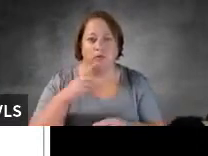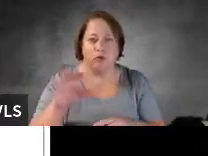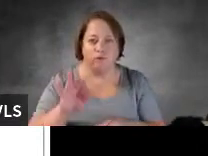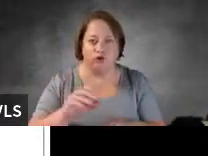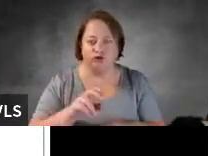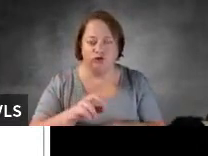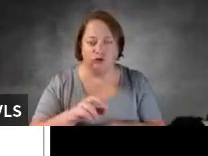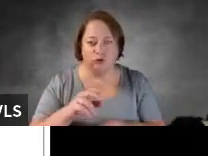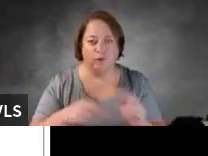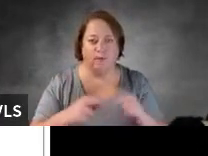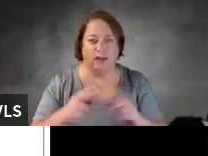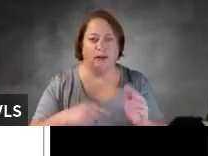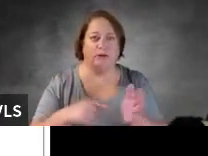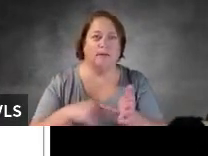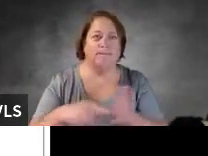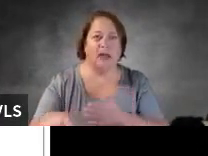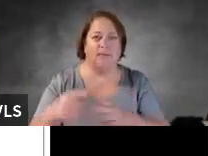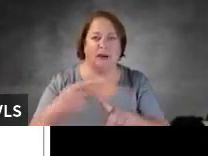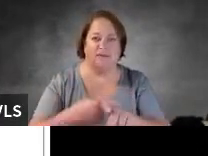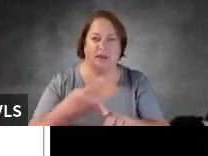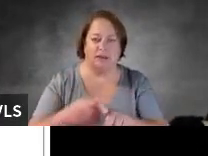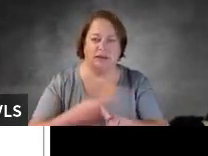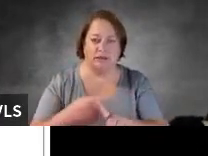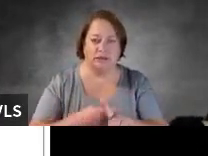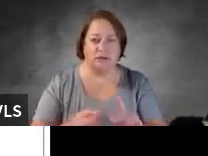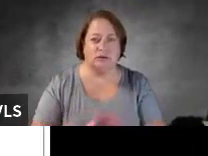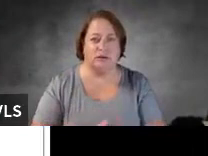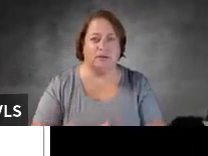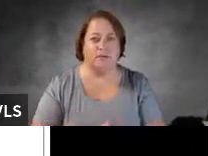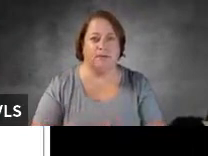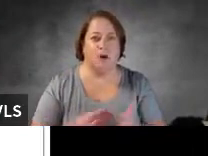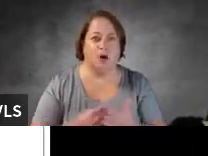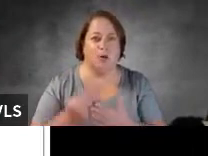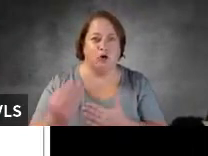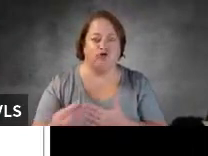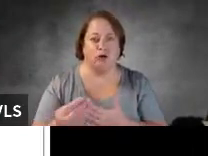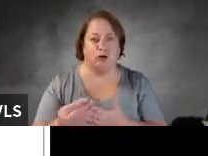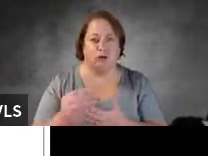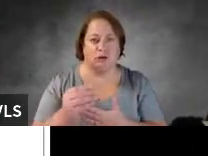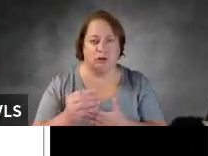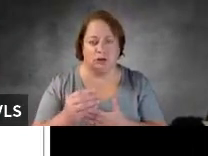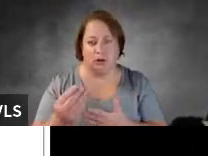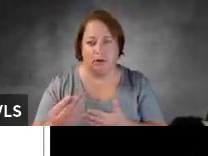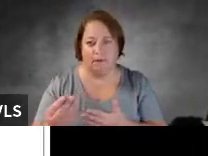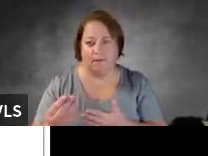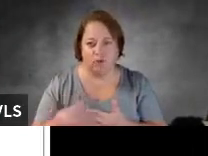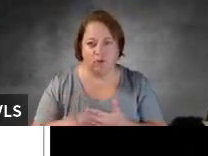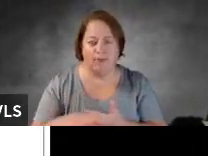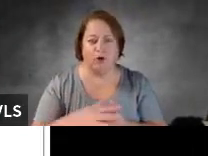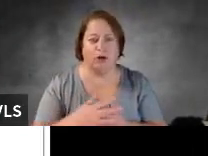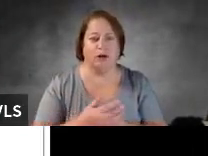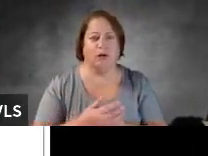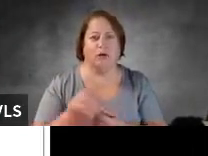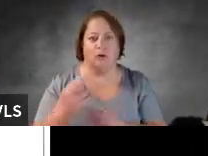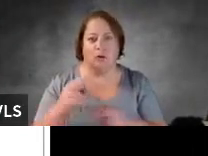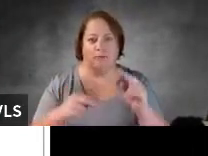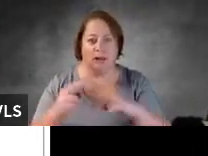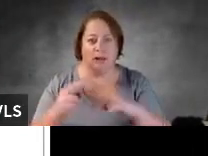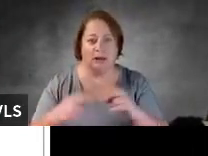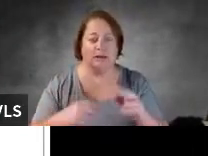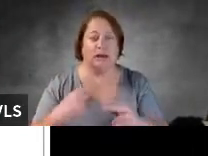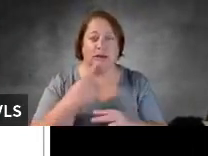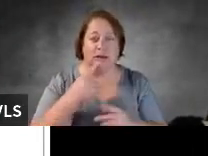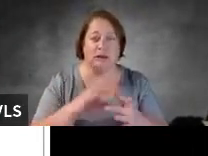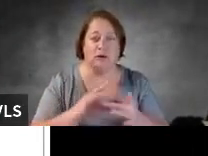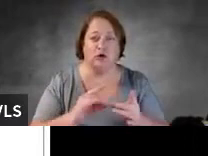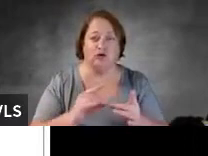buildings, payment of lease purchase obligations, purchase of real estate or other capital outlay. I mentioned earlier, Special School